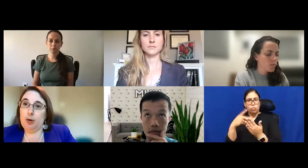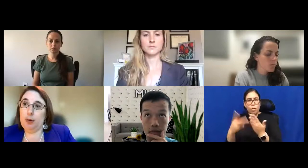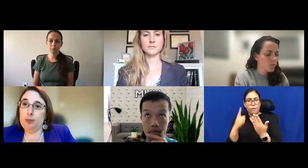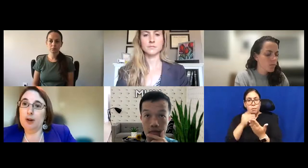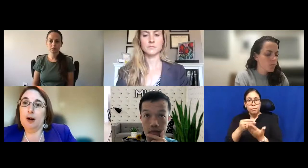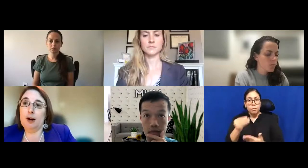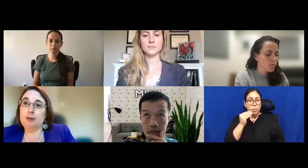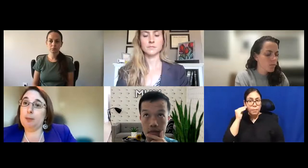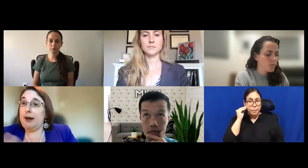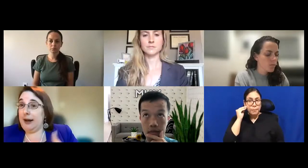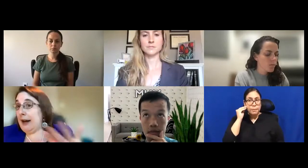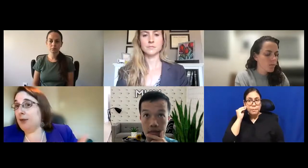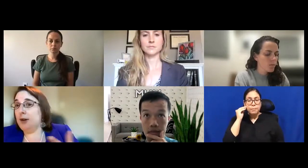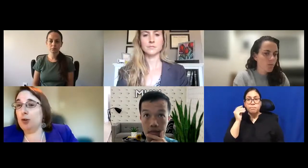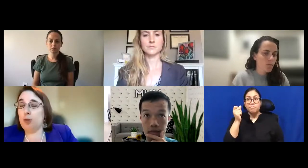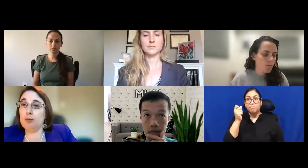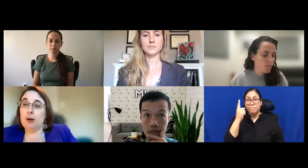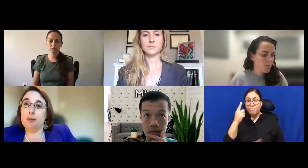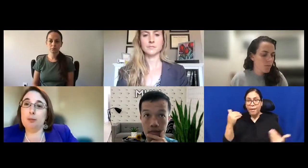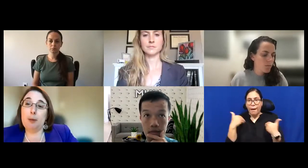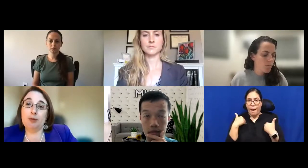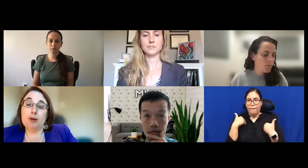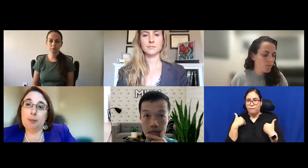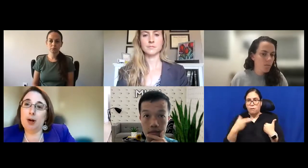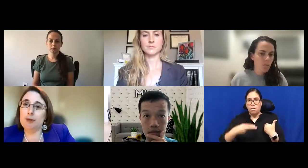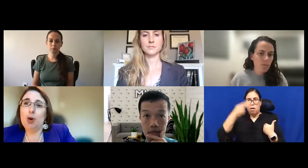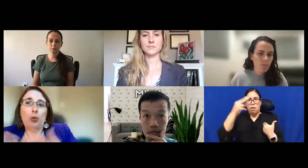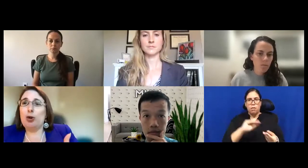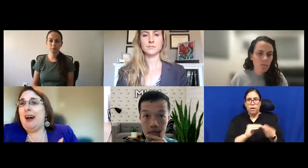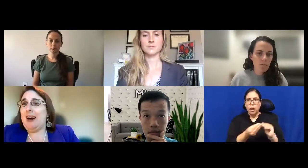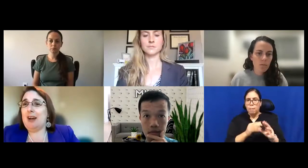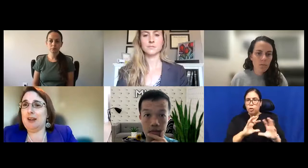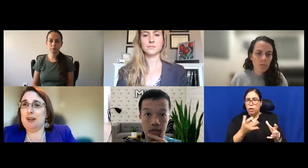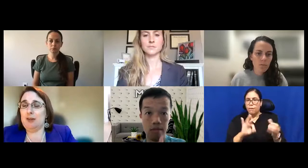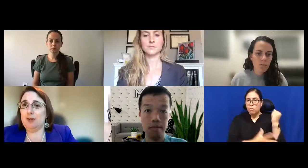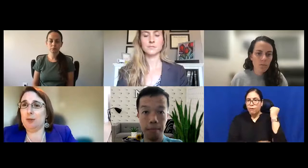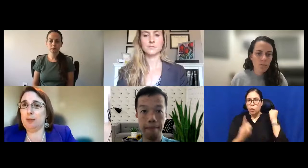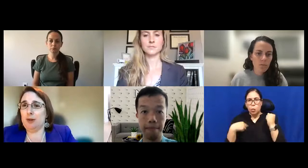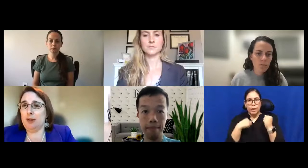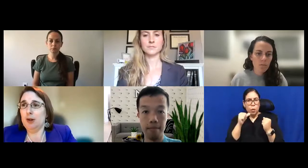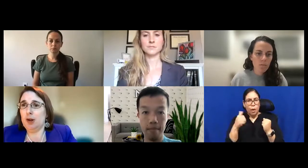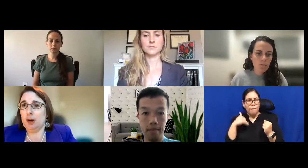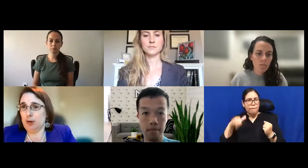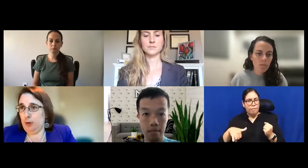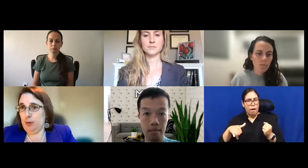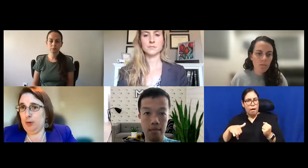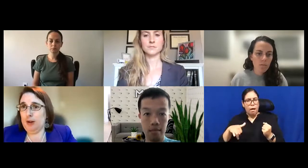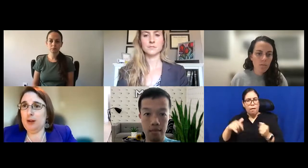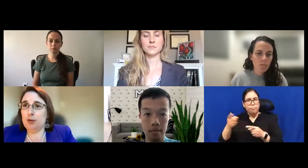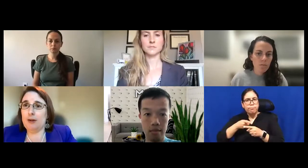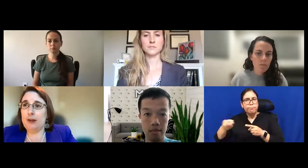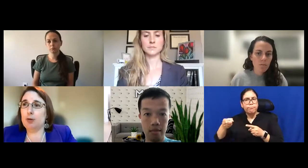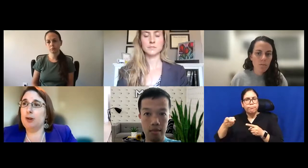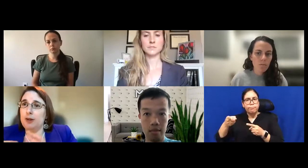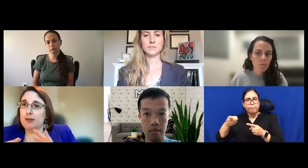purchasing homes, despite having, members that are in poverty, we don't have that in the disability community. And